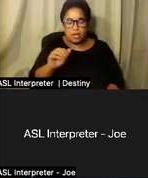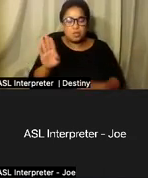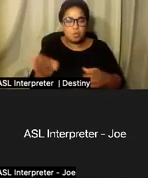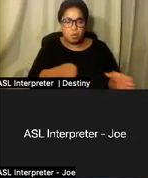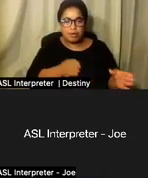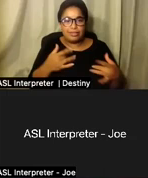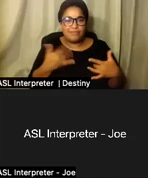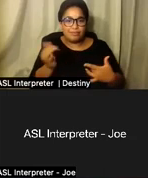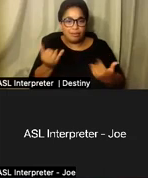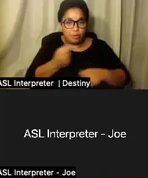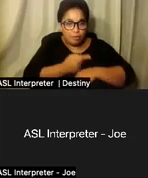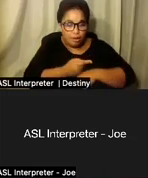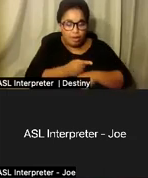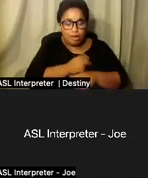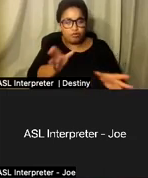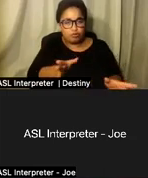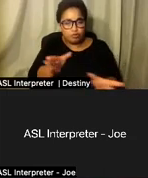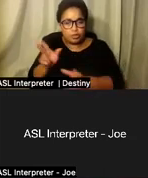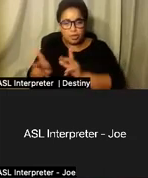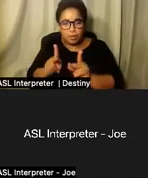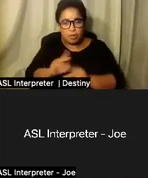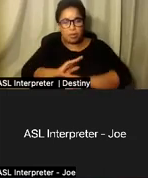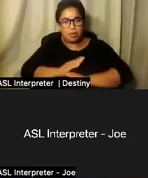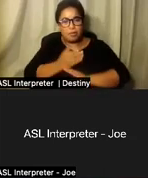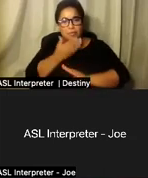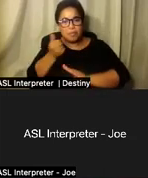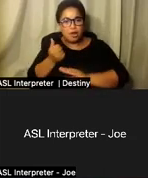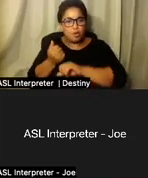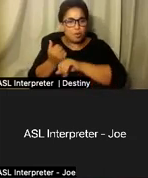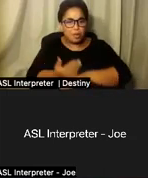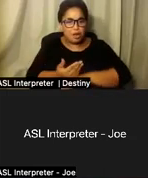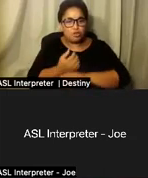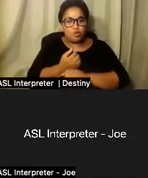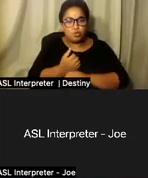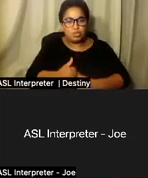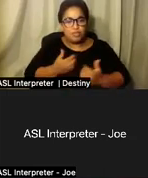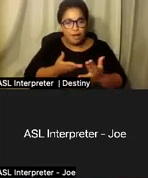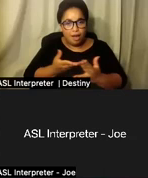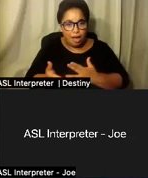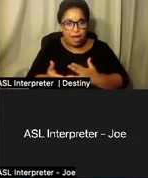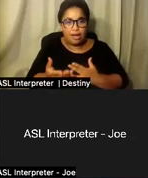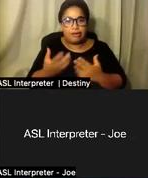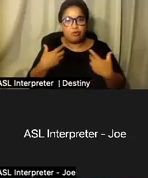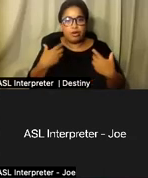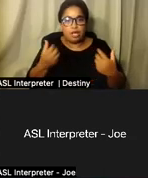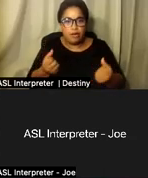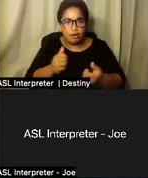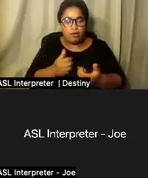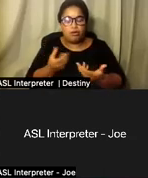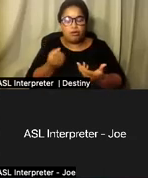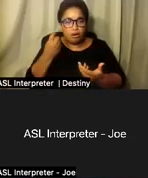like today and to encourage people to get better prepared to survive and recover, which includes different aspects of mitigation where